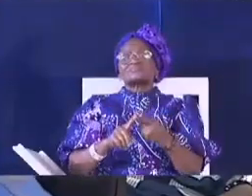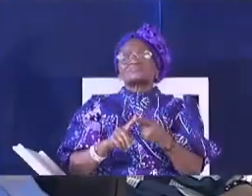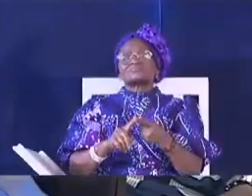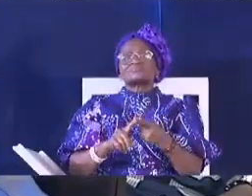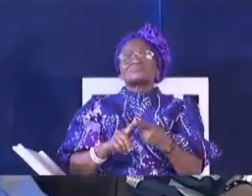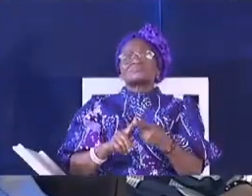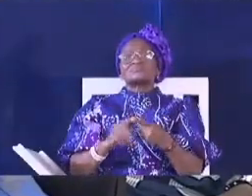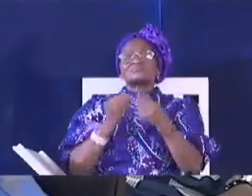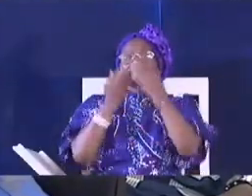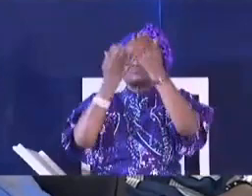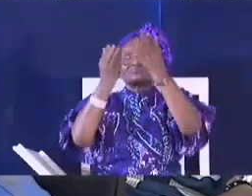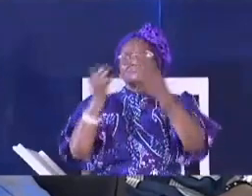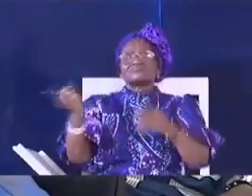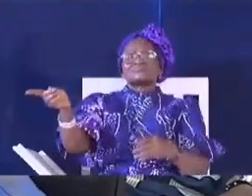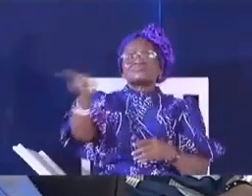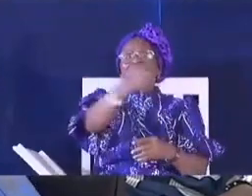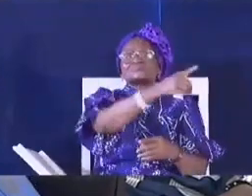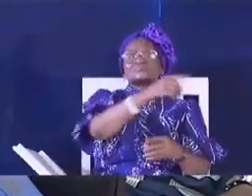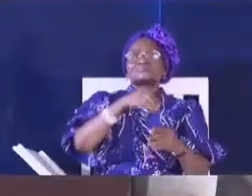inform you in advance